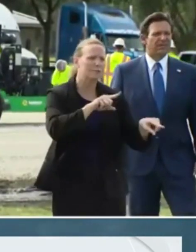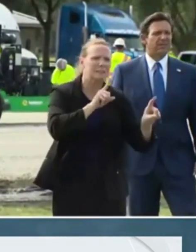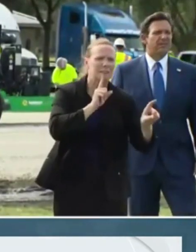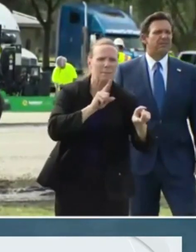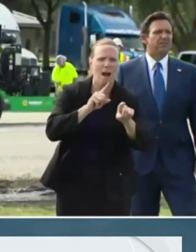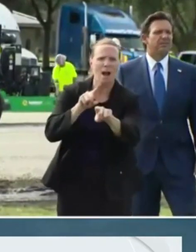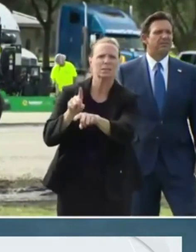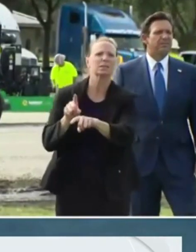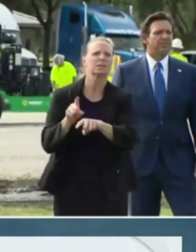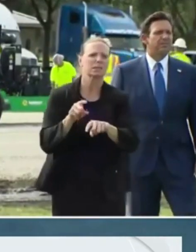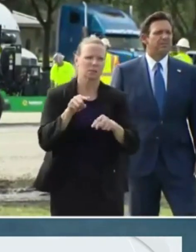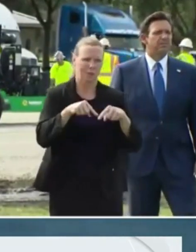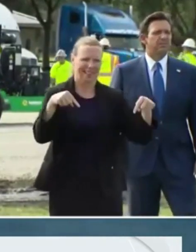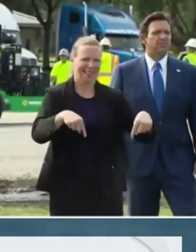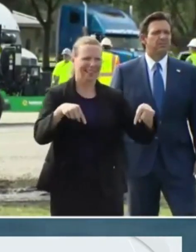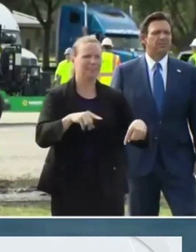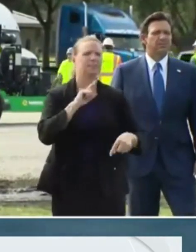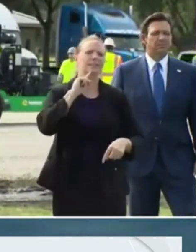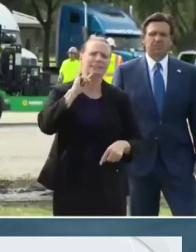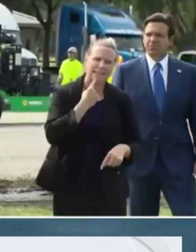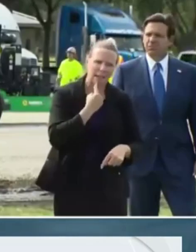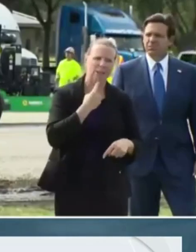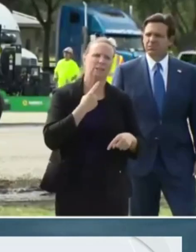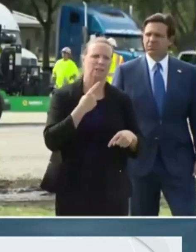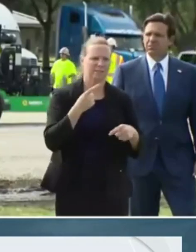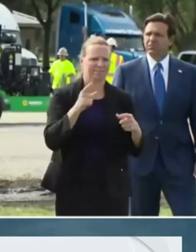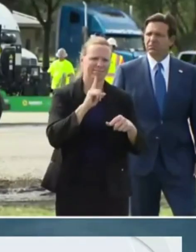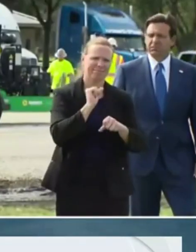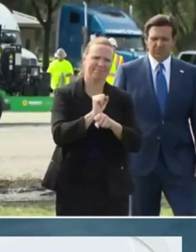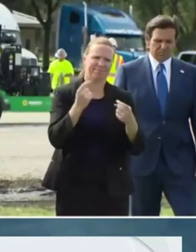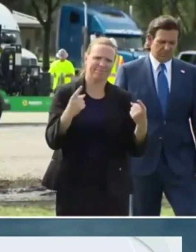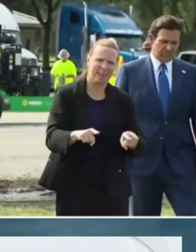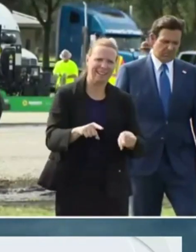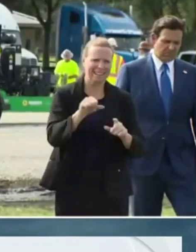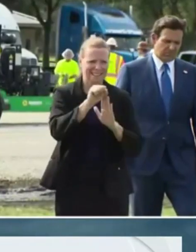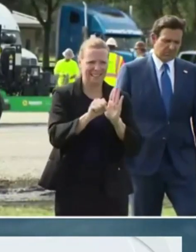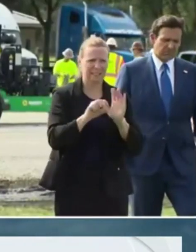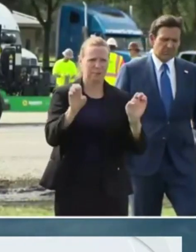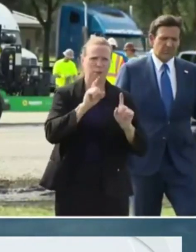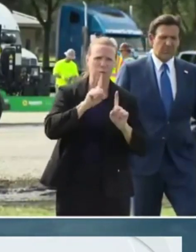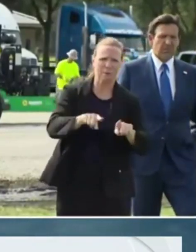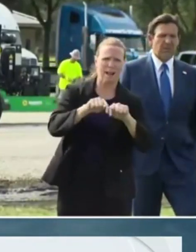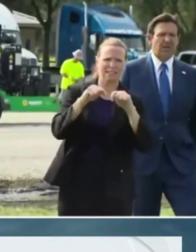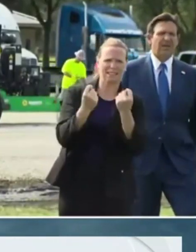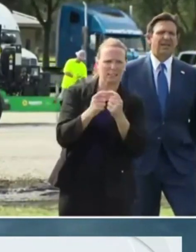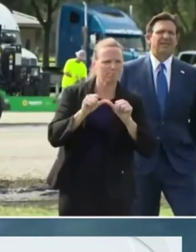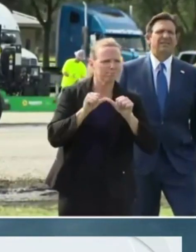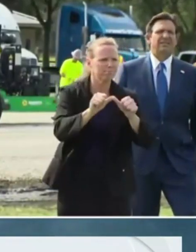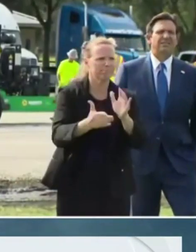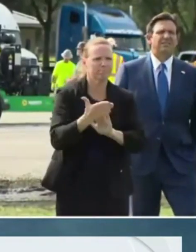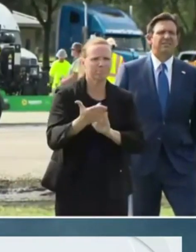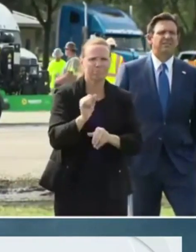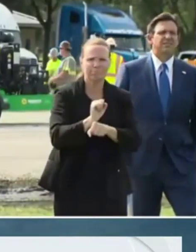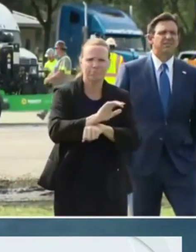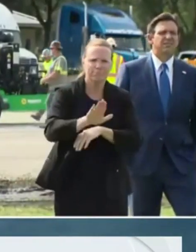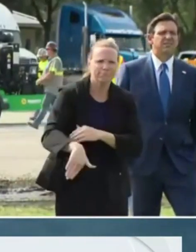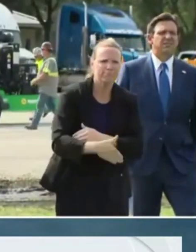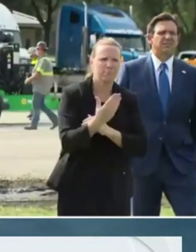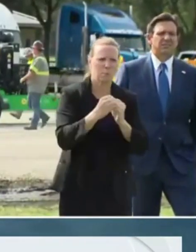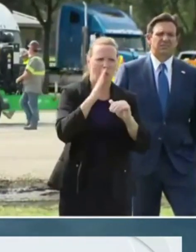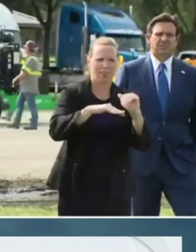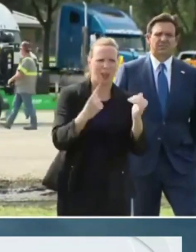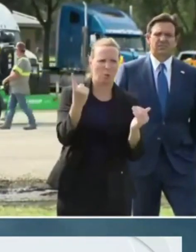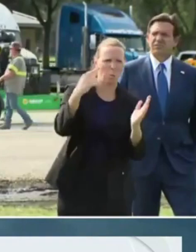current models are for it to hit south of Tampa, but we'll know more in the next 12 to 18 hours. The governor also warned residents about the